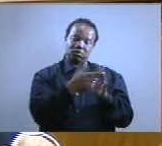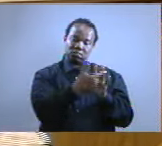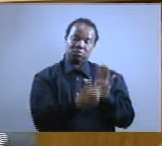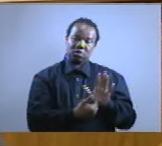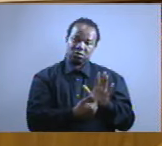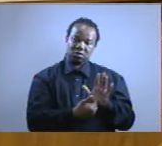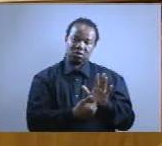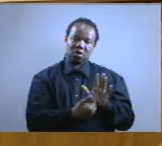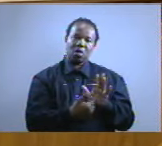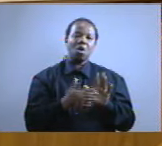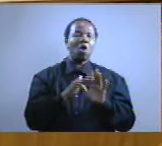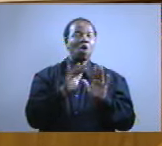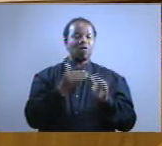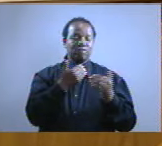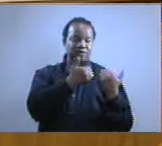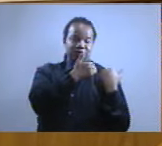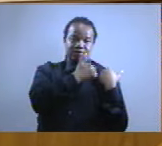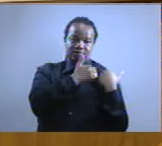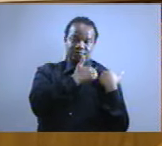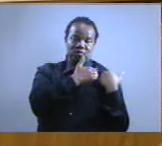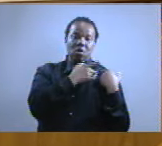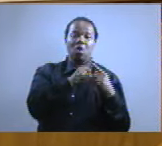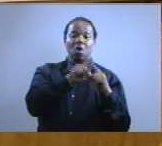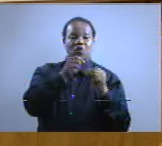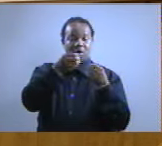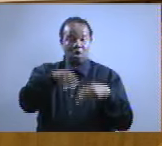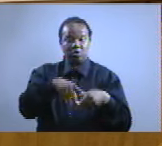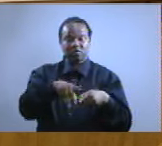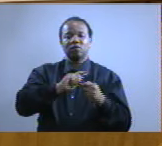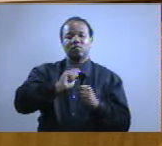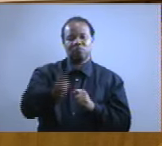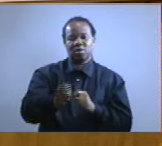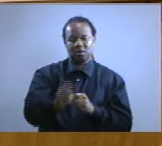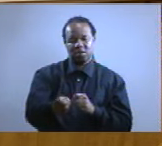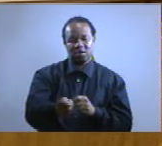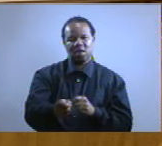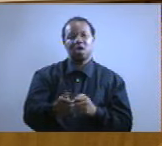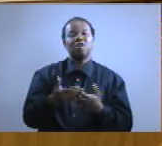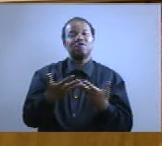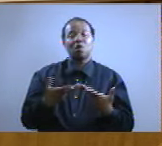issues of liability and compensation for loss or damage caused by